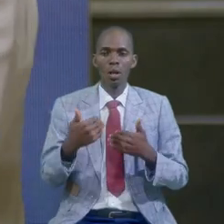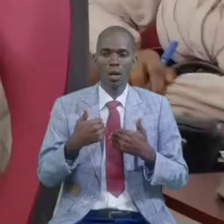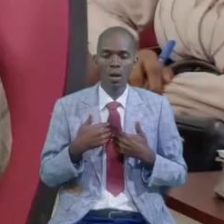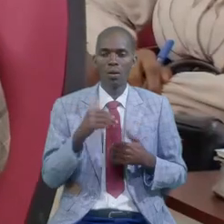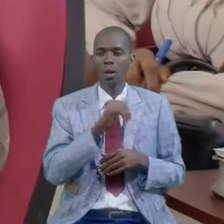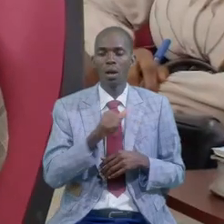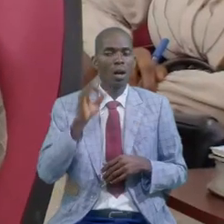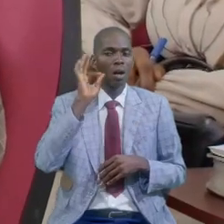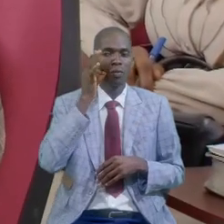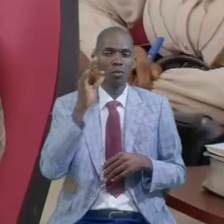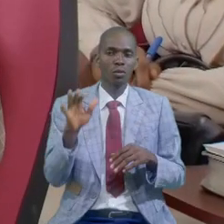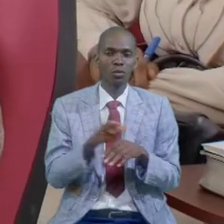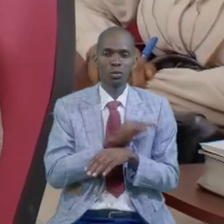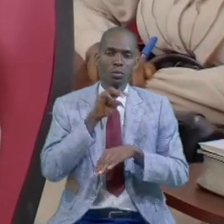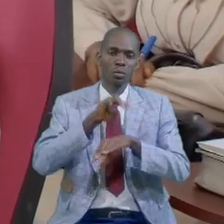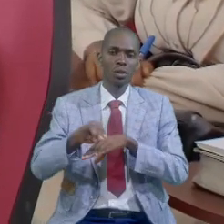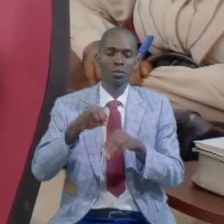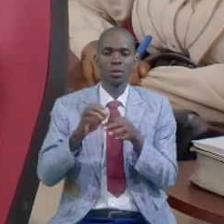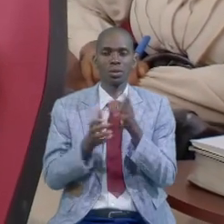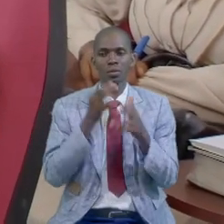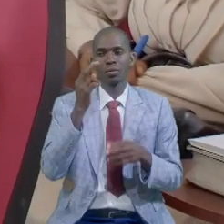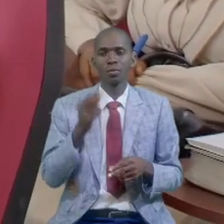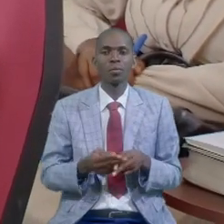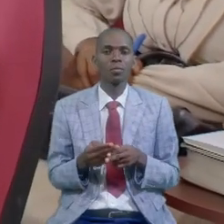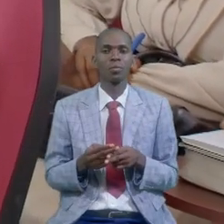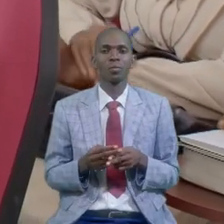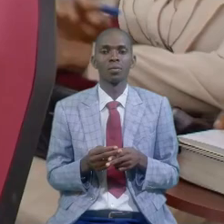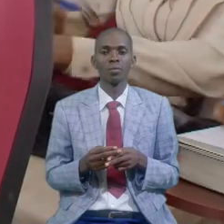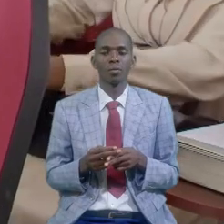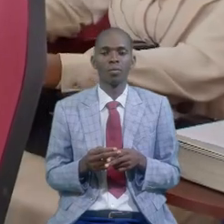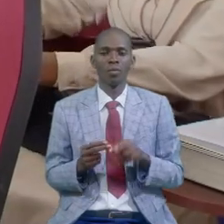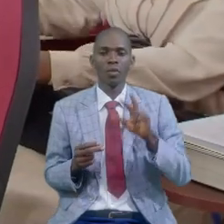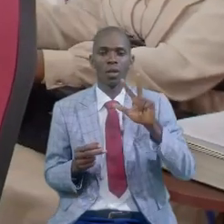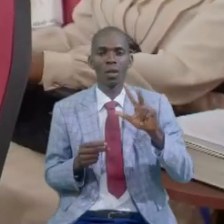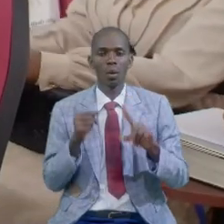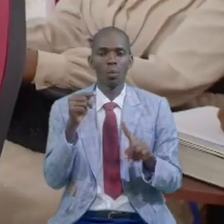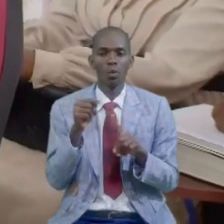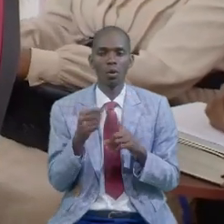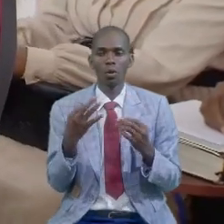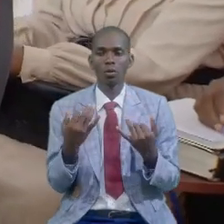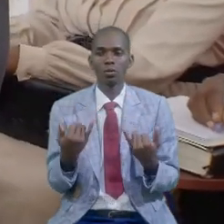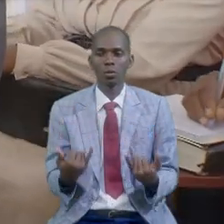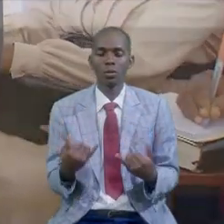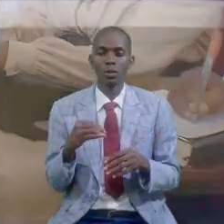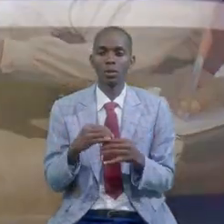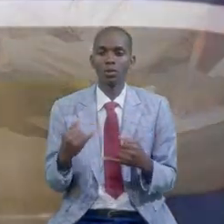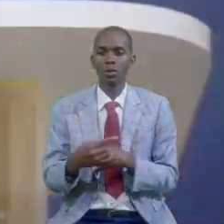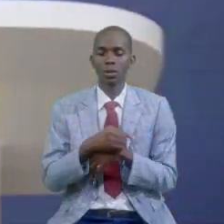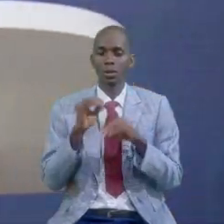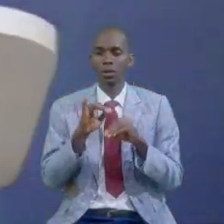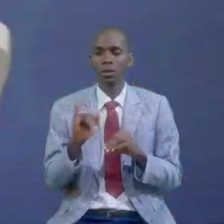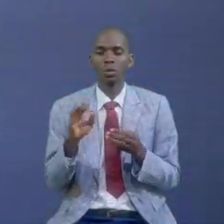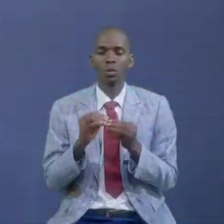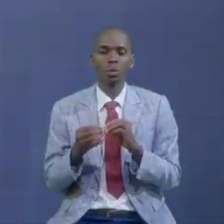reproductive ministry. Yeah. We're looking at 3 points in the message this morning. Number one,